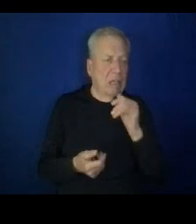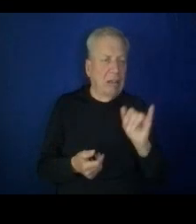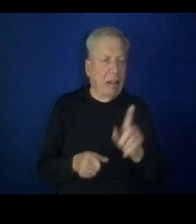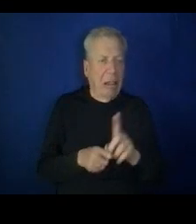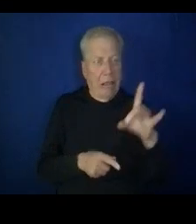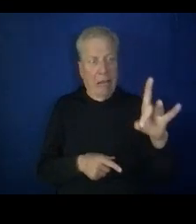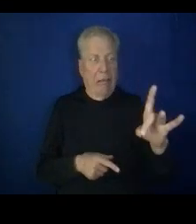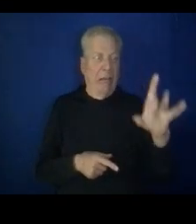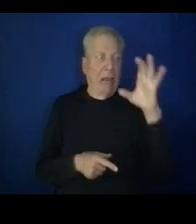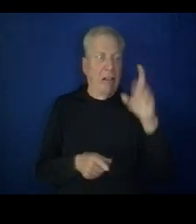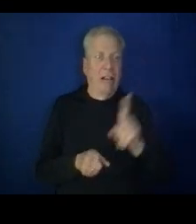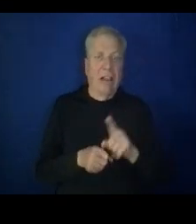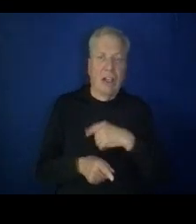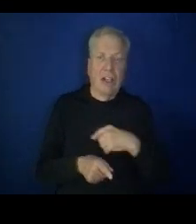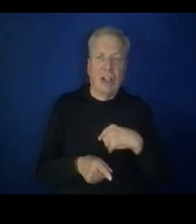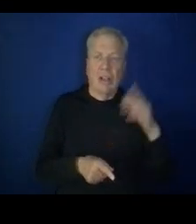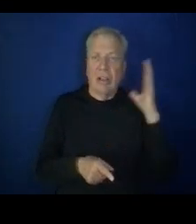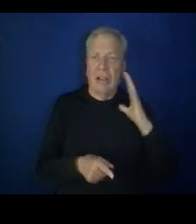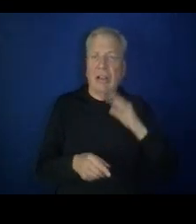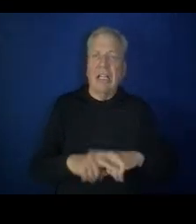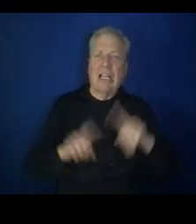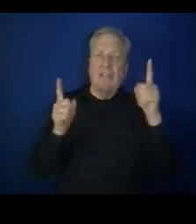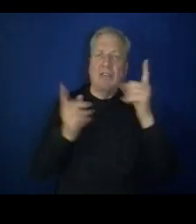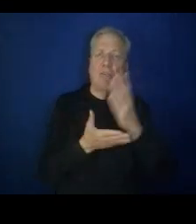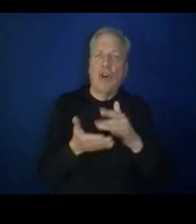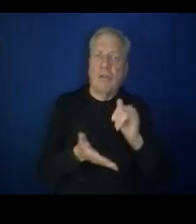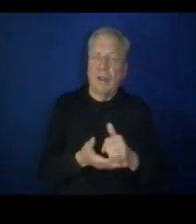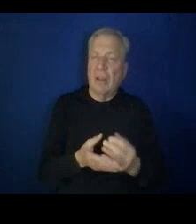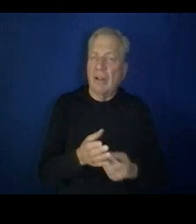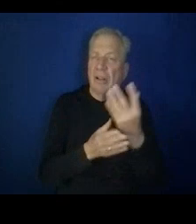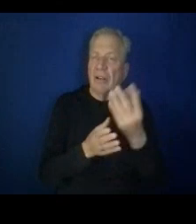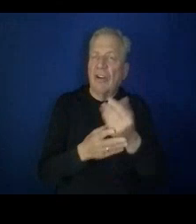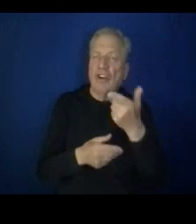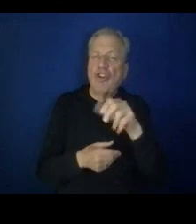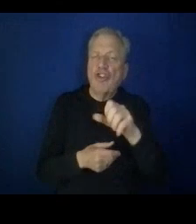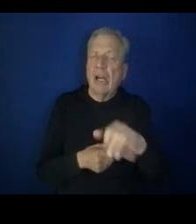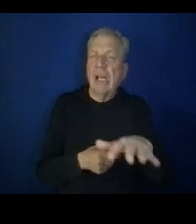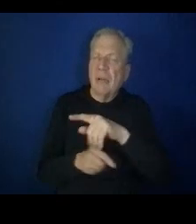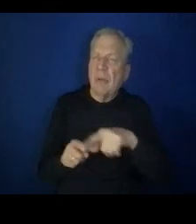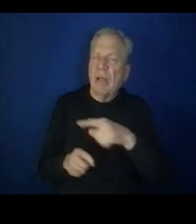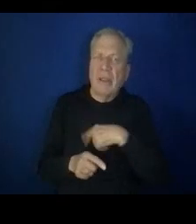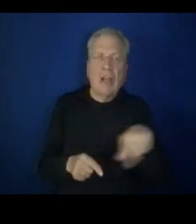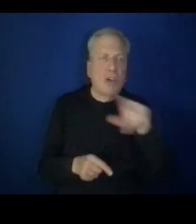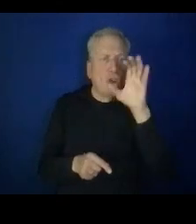800 like we were in a different part of that graph. They're looking for a place to thrive.